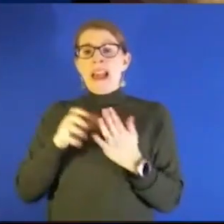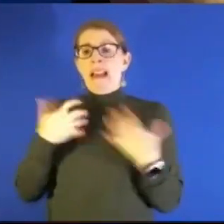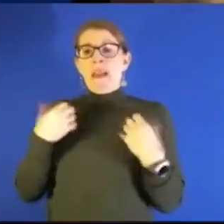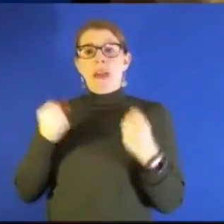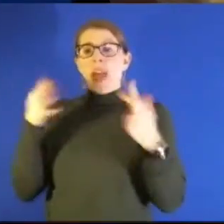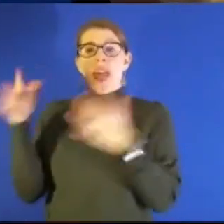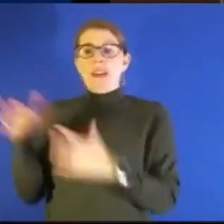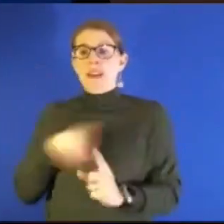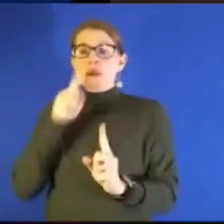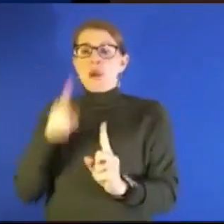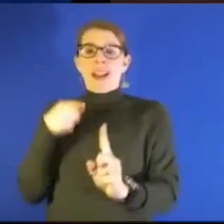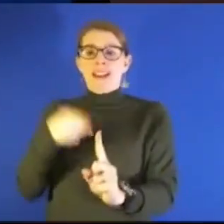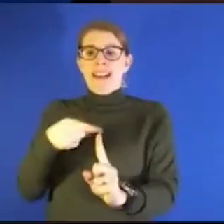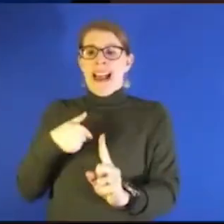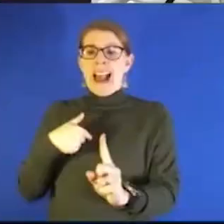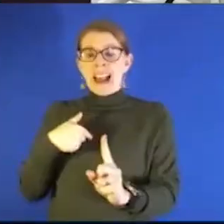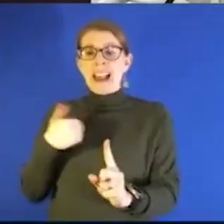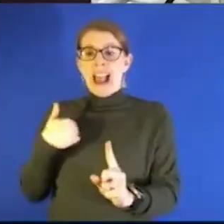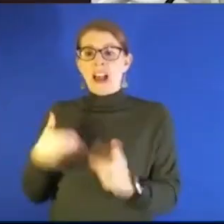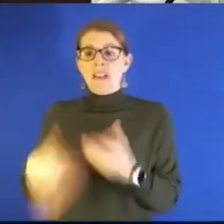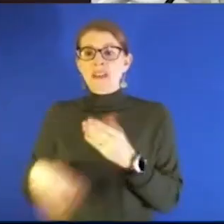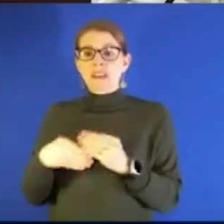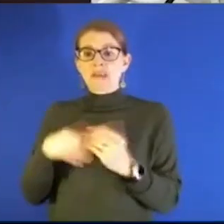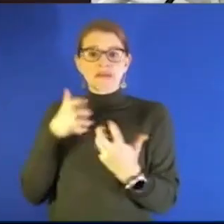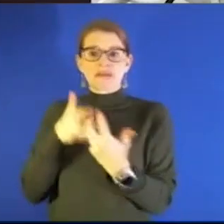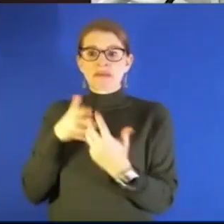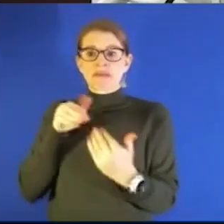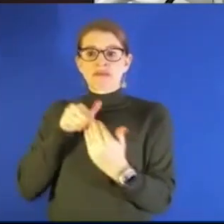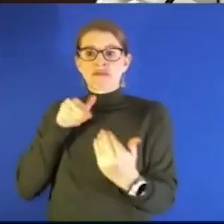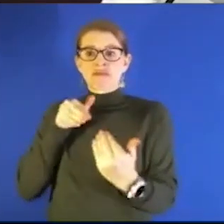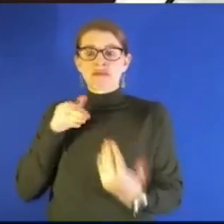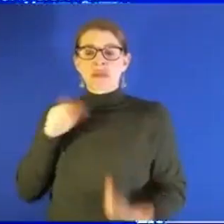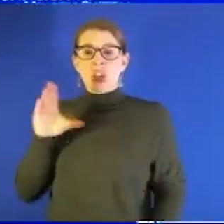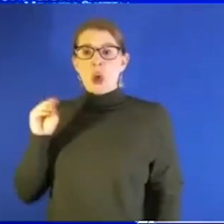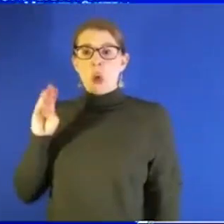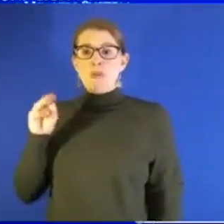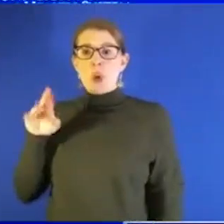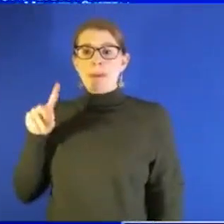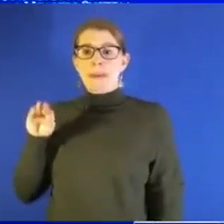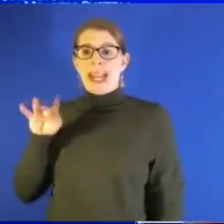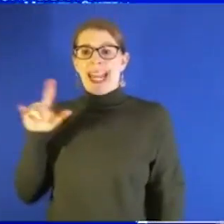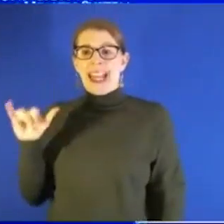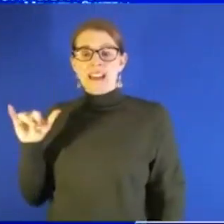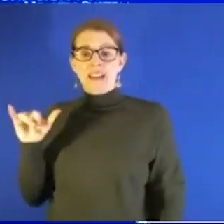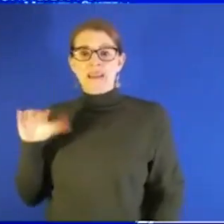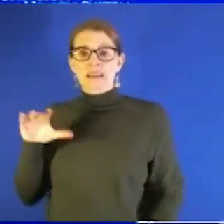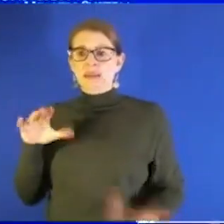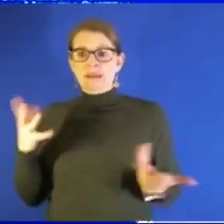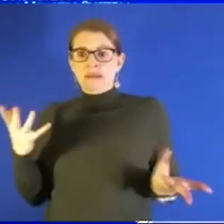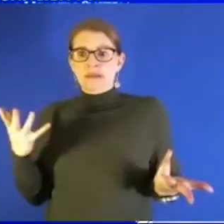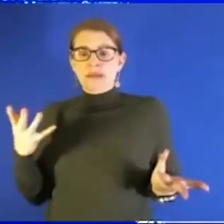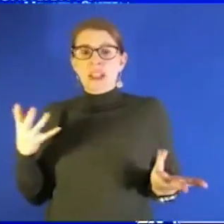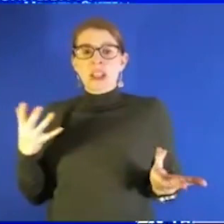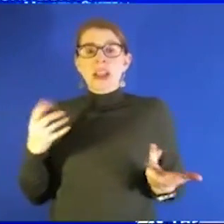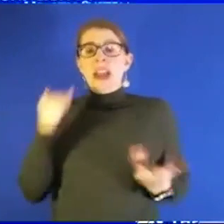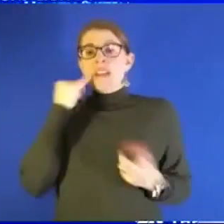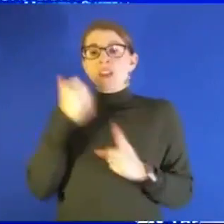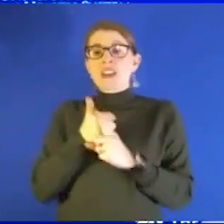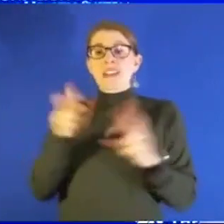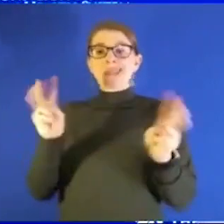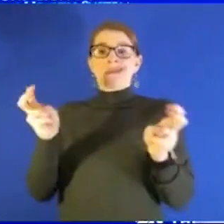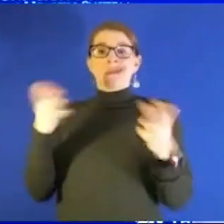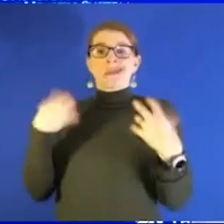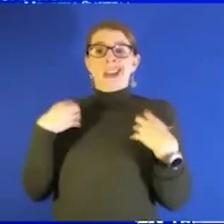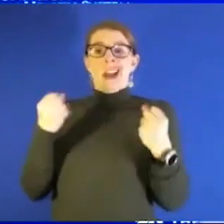hit the comorbidity index. Yeah, absolutely. High blood pressure, kidney disease. If you're an otherwise quote unquote healthy person, say over